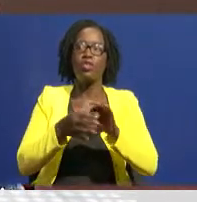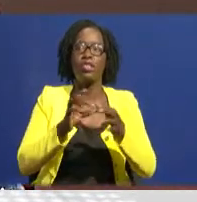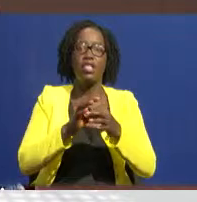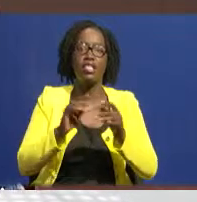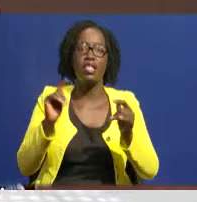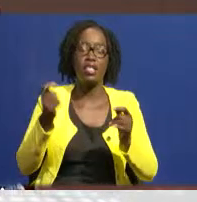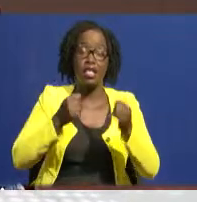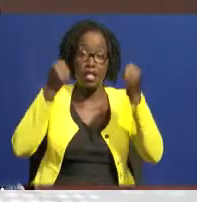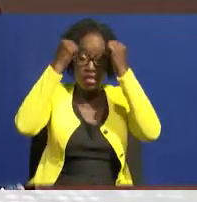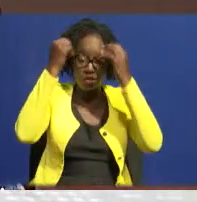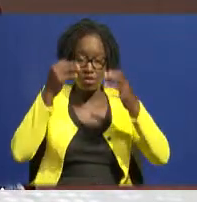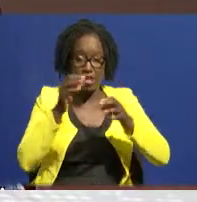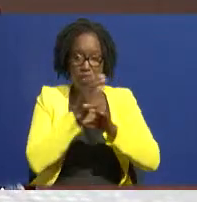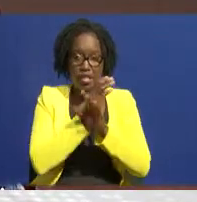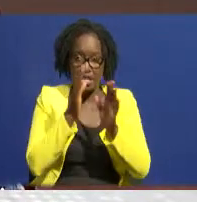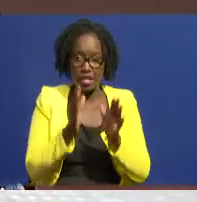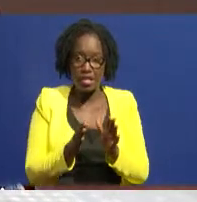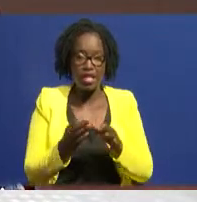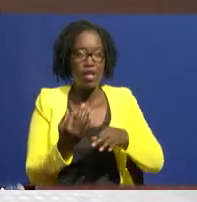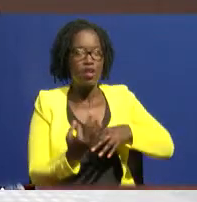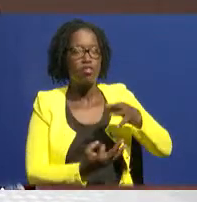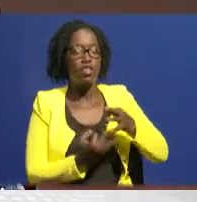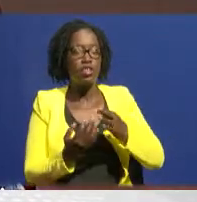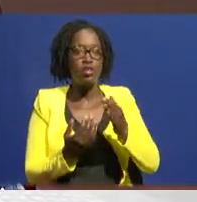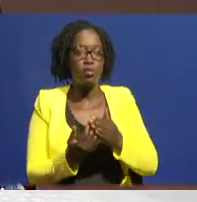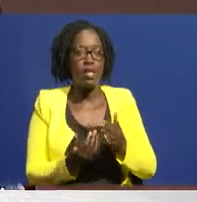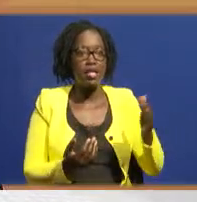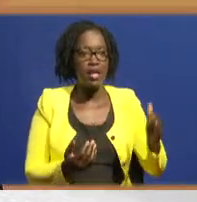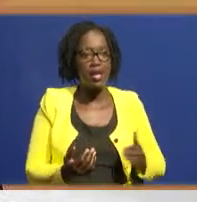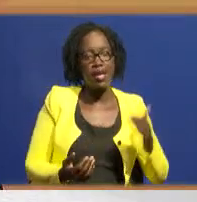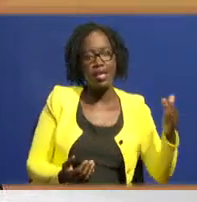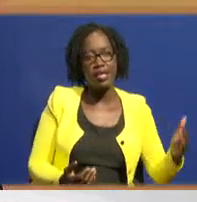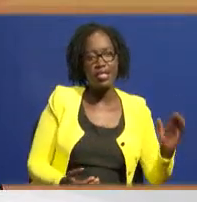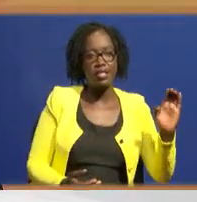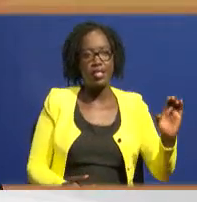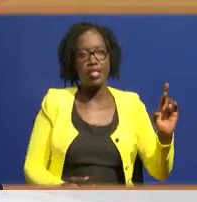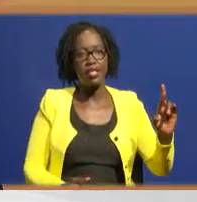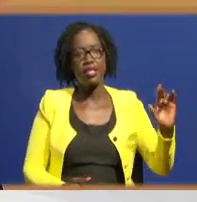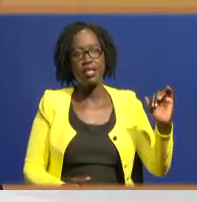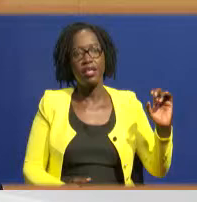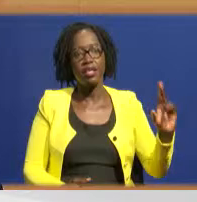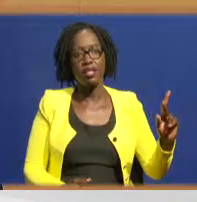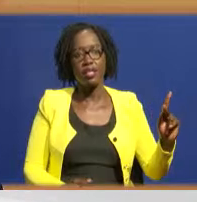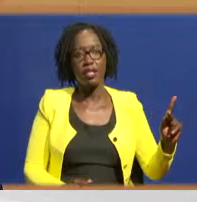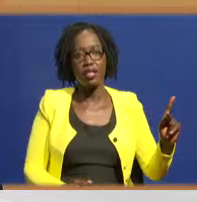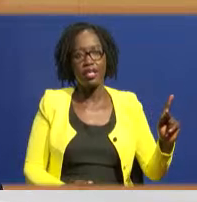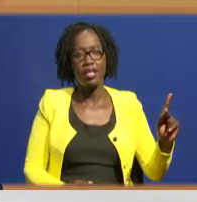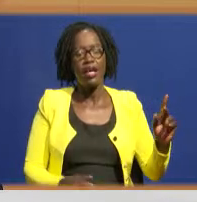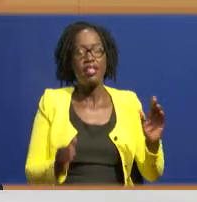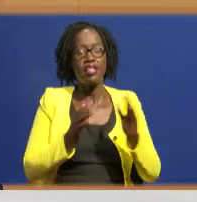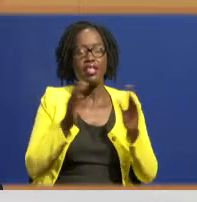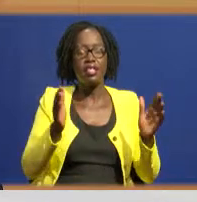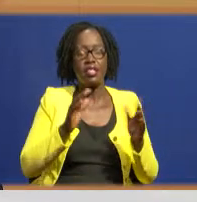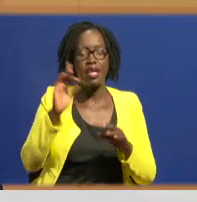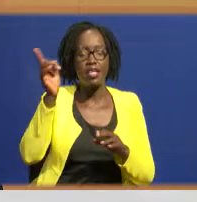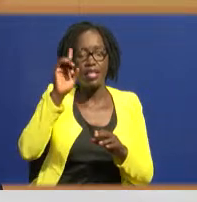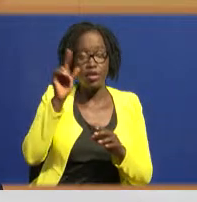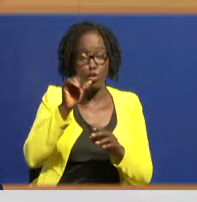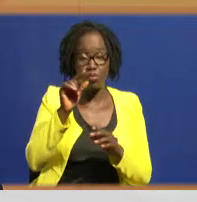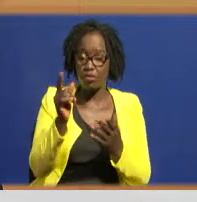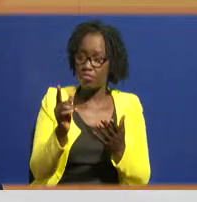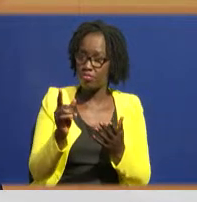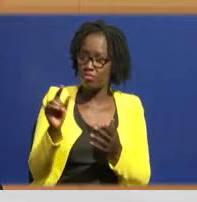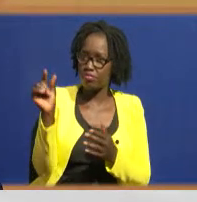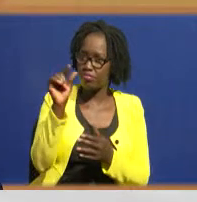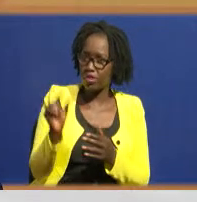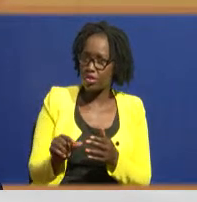Students Christian Fellowship. And just next to her, we have Eric Lumosi, who is the Greater Nairobi Region Coordinator. And it's a good thing that we